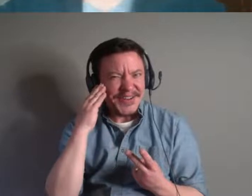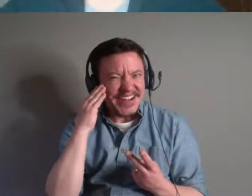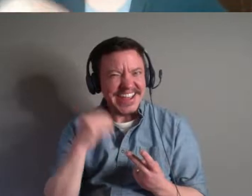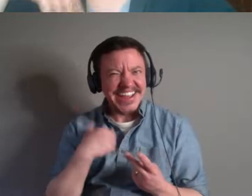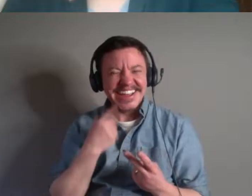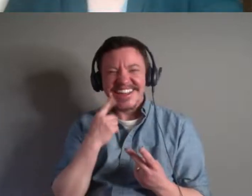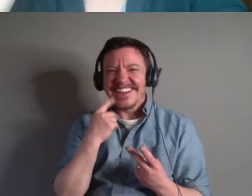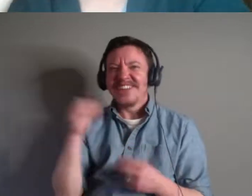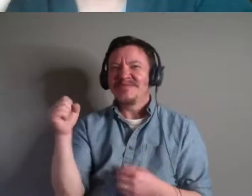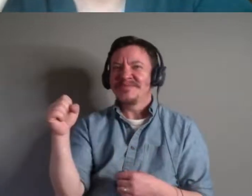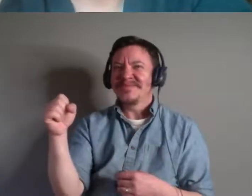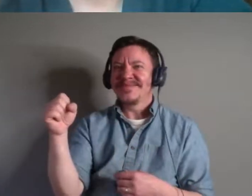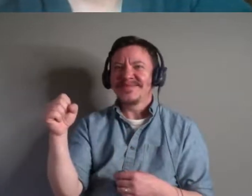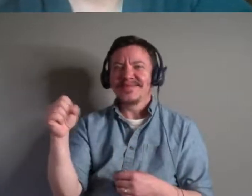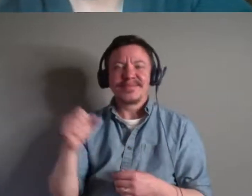no, just the